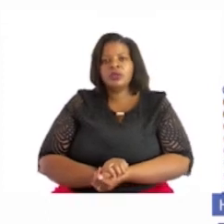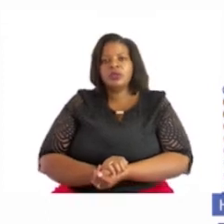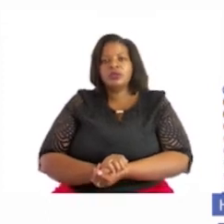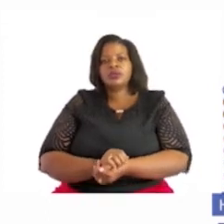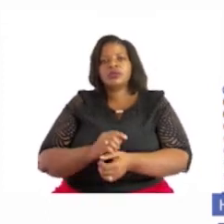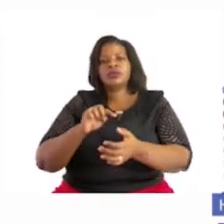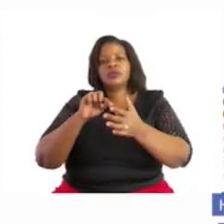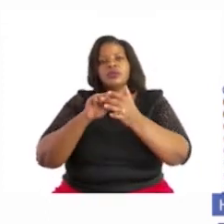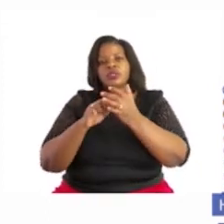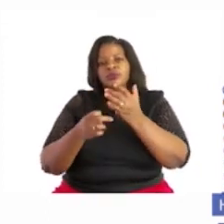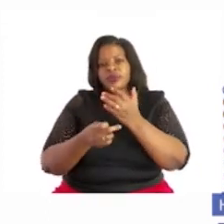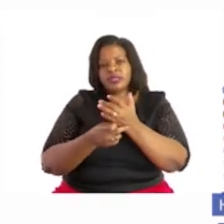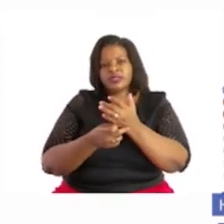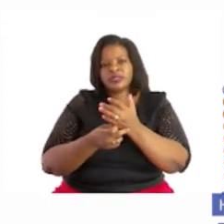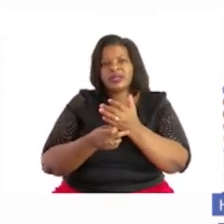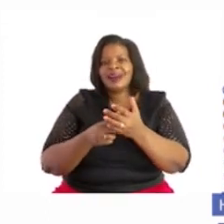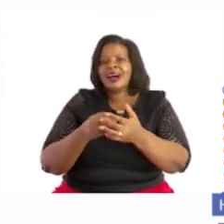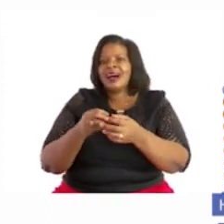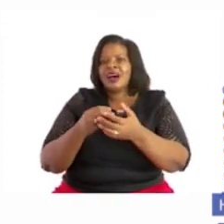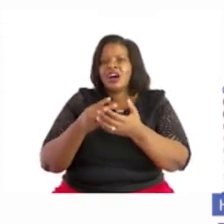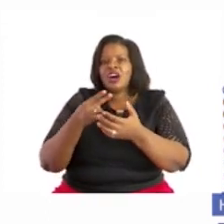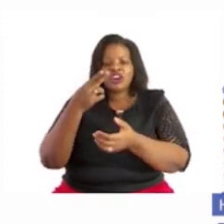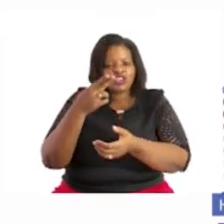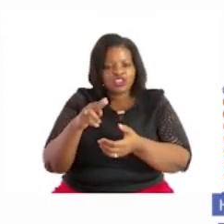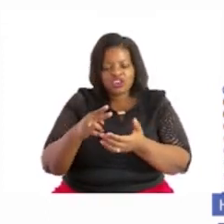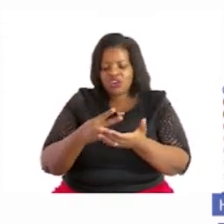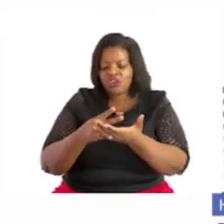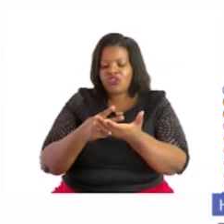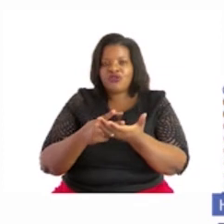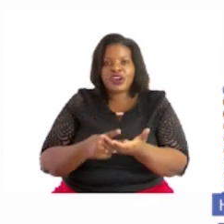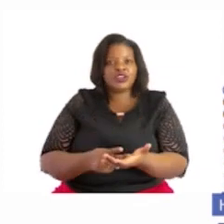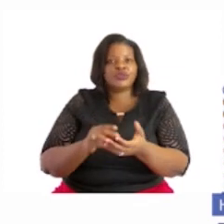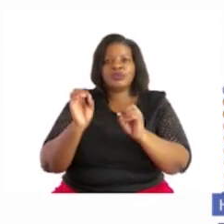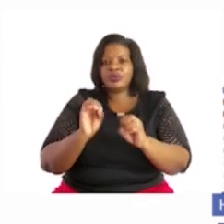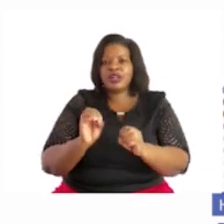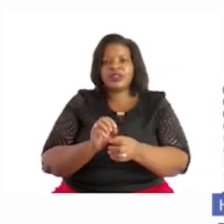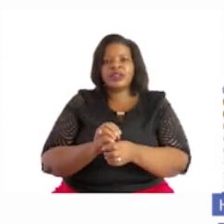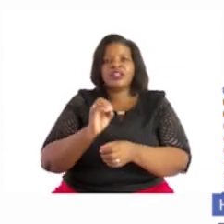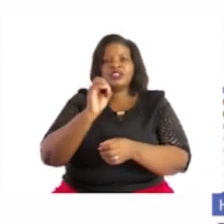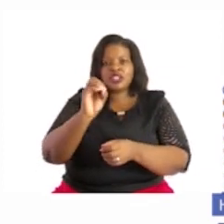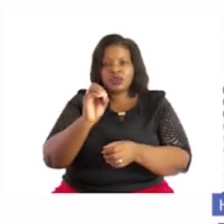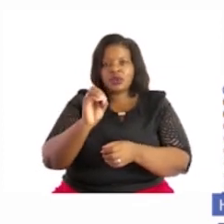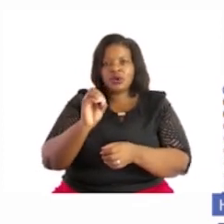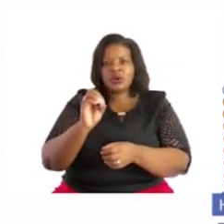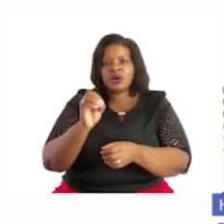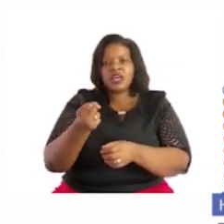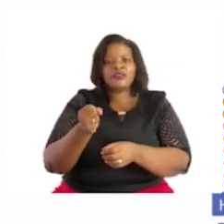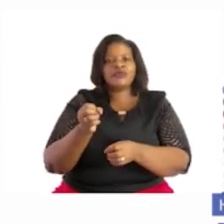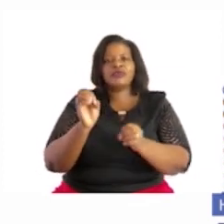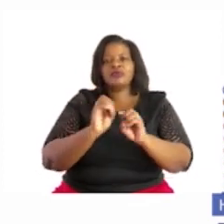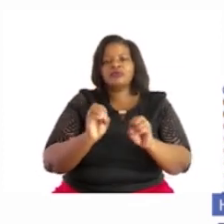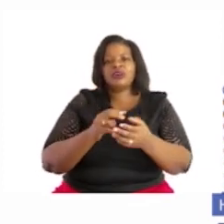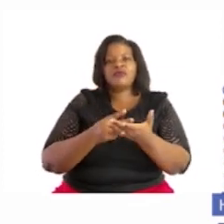we cannot write it. We mean the 0. 0 times 1,000, then you get a 0.